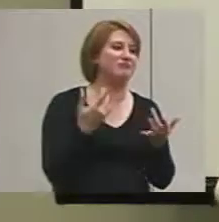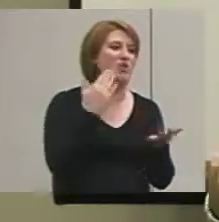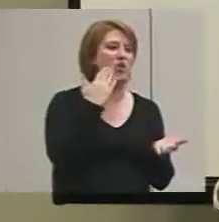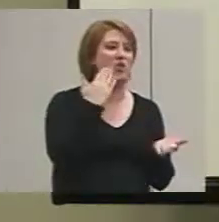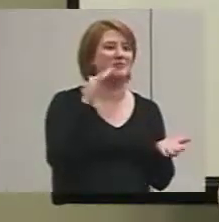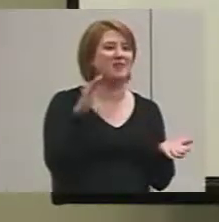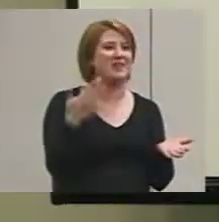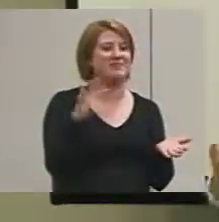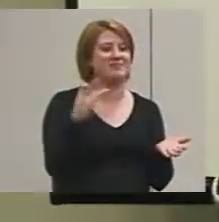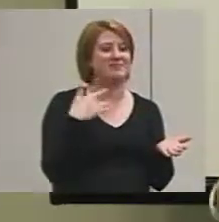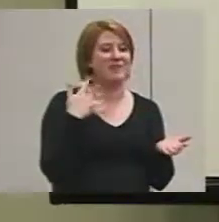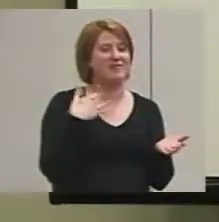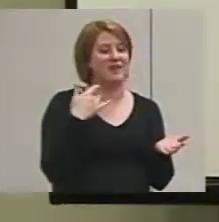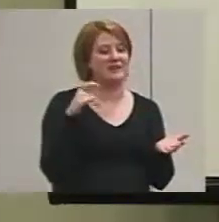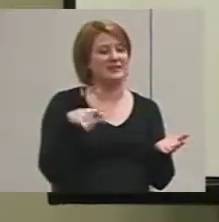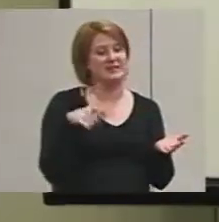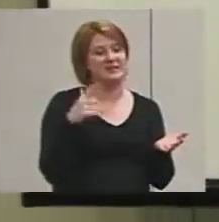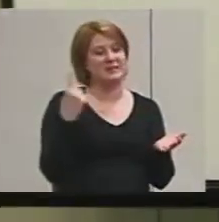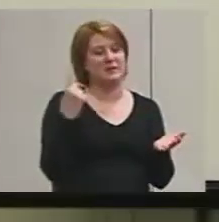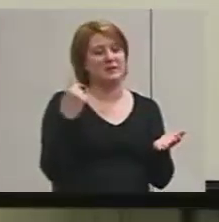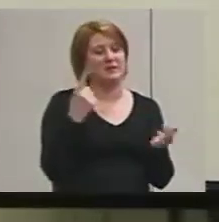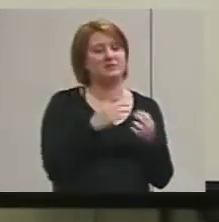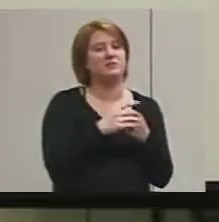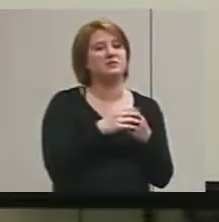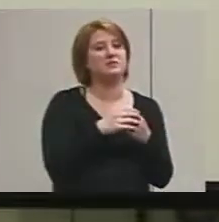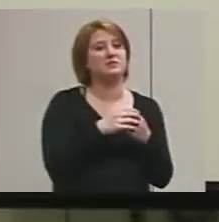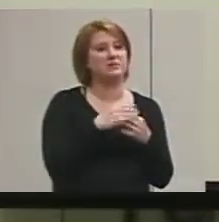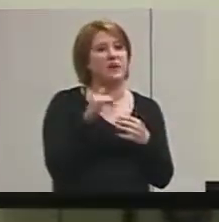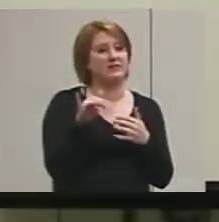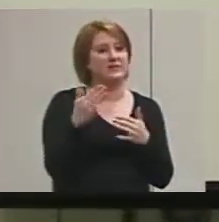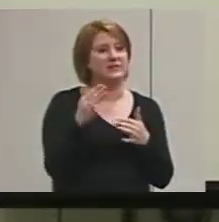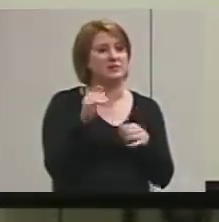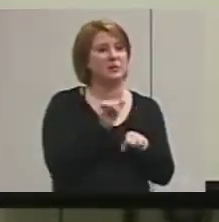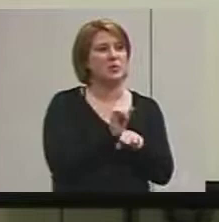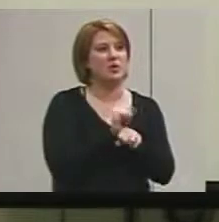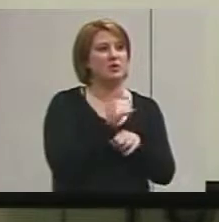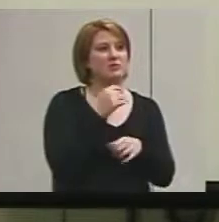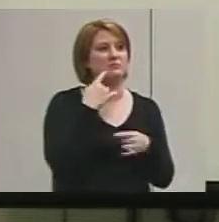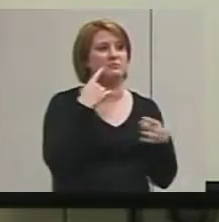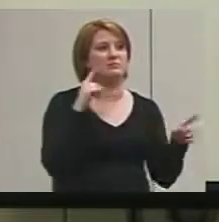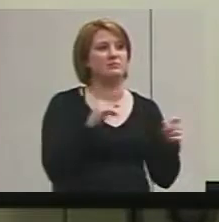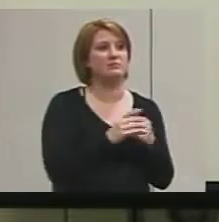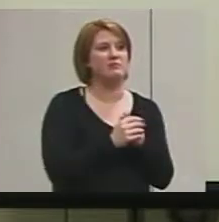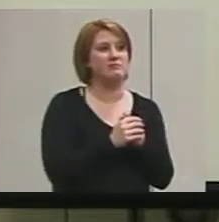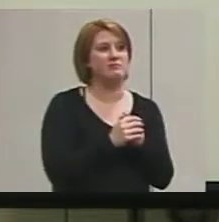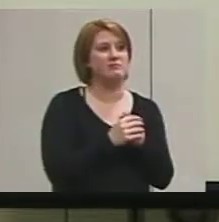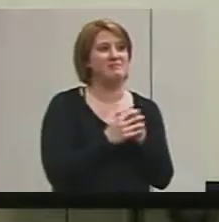kind of feeling he needs a little something, and so that seems to be working well with him.